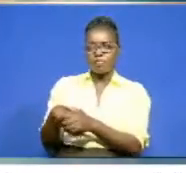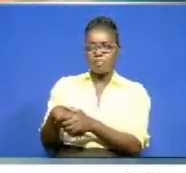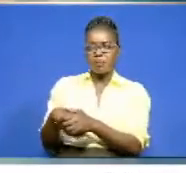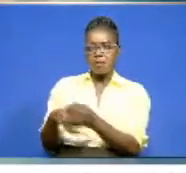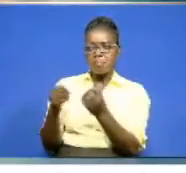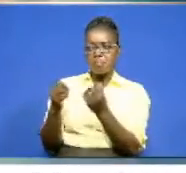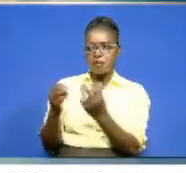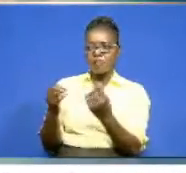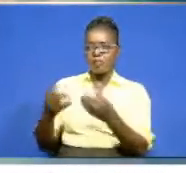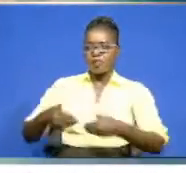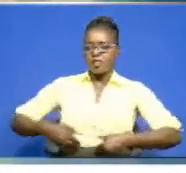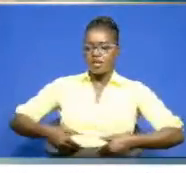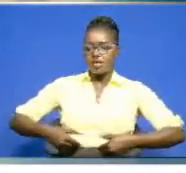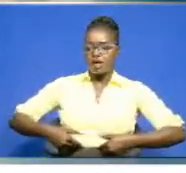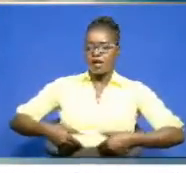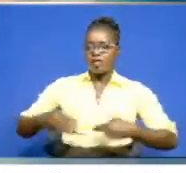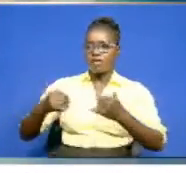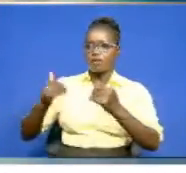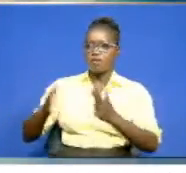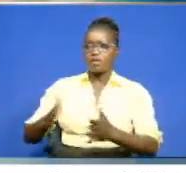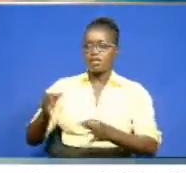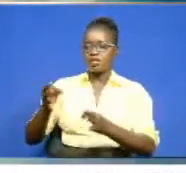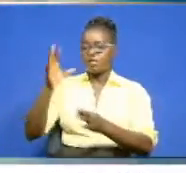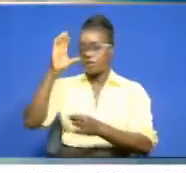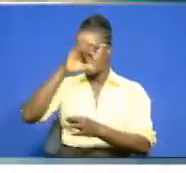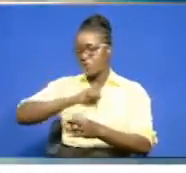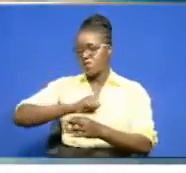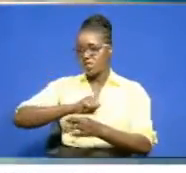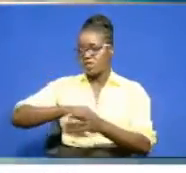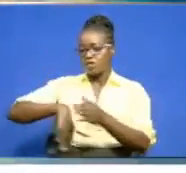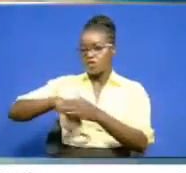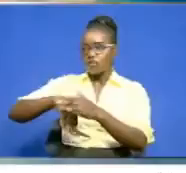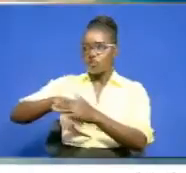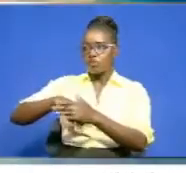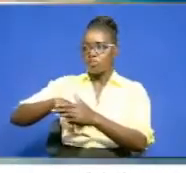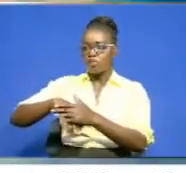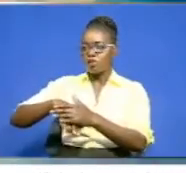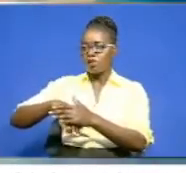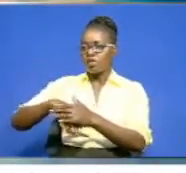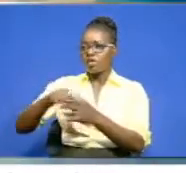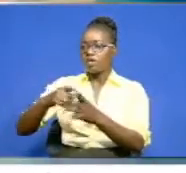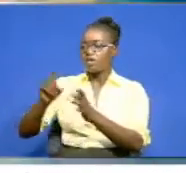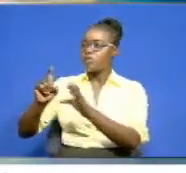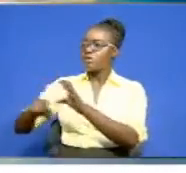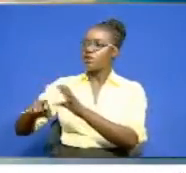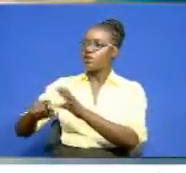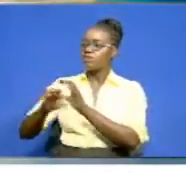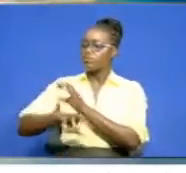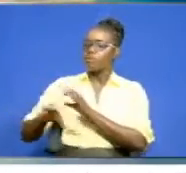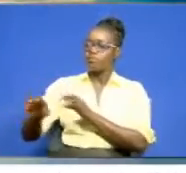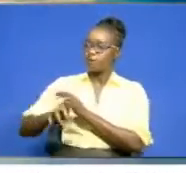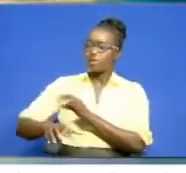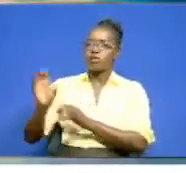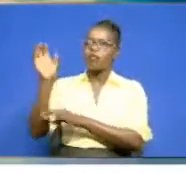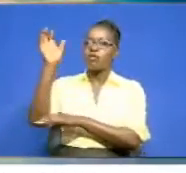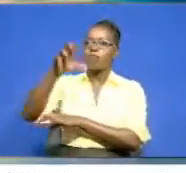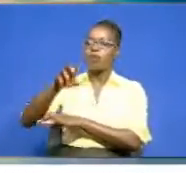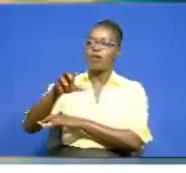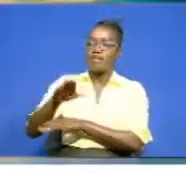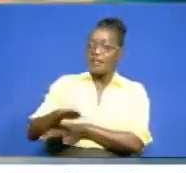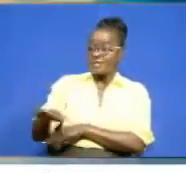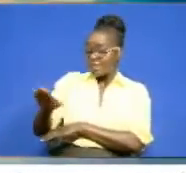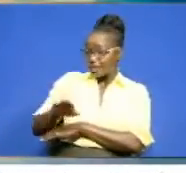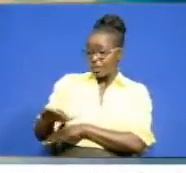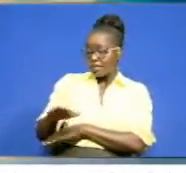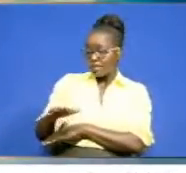So many young players, if they don't play football, they play basketball. All over the estates, you will find